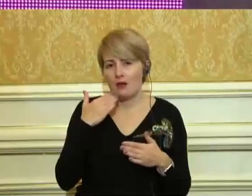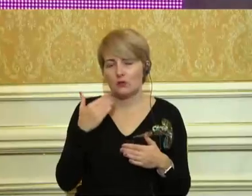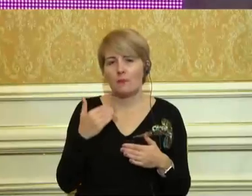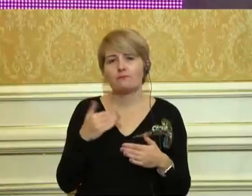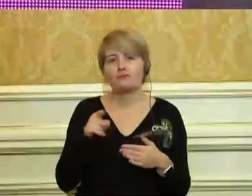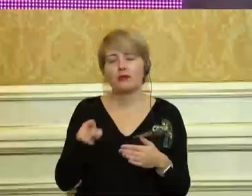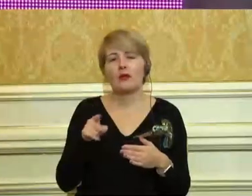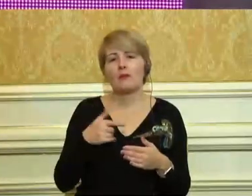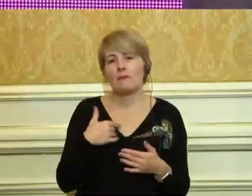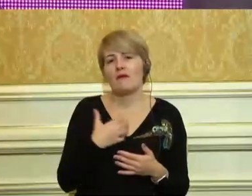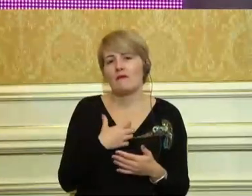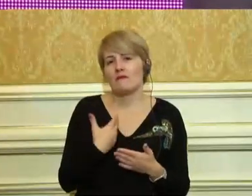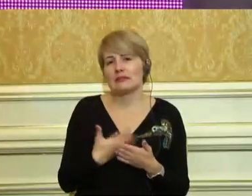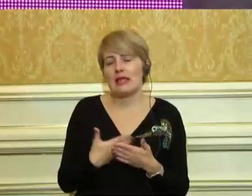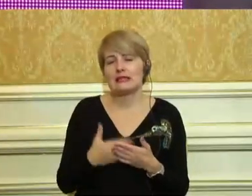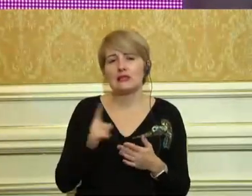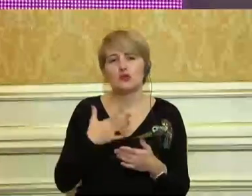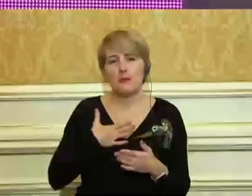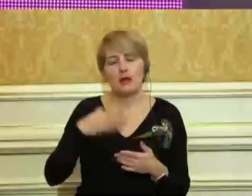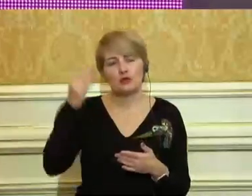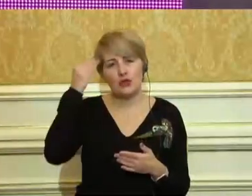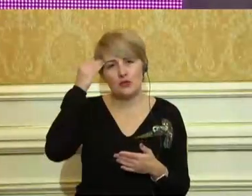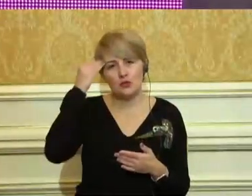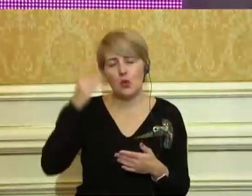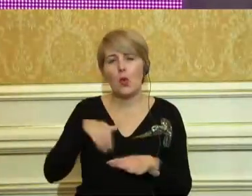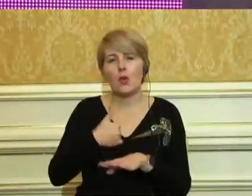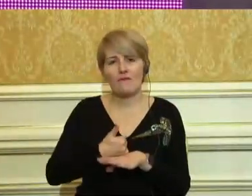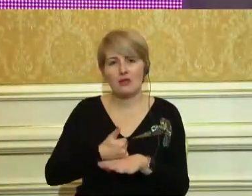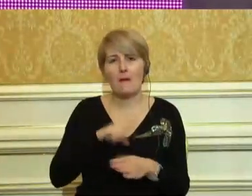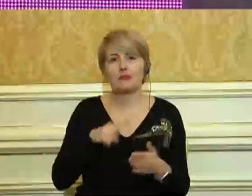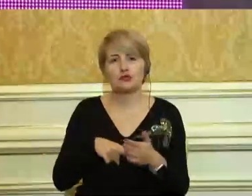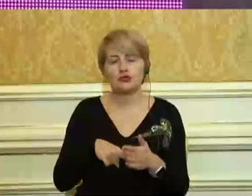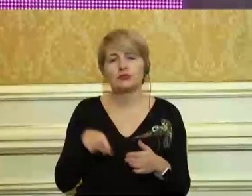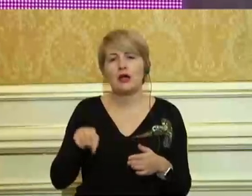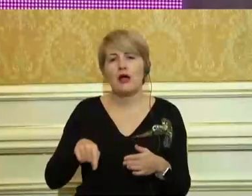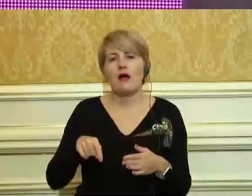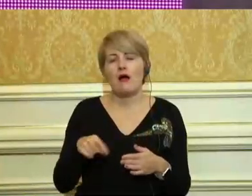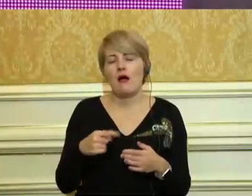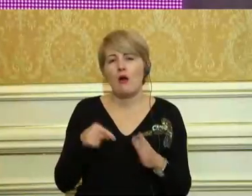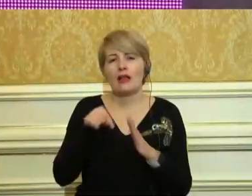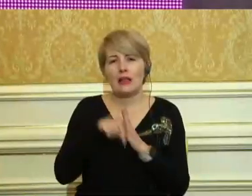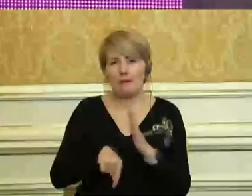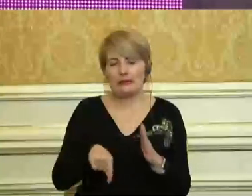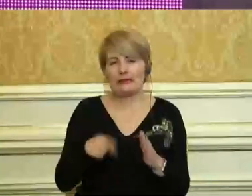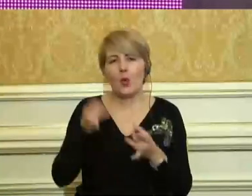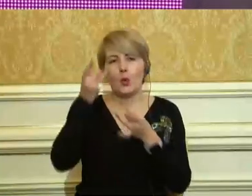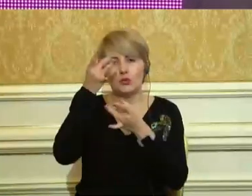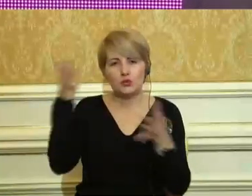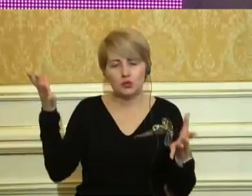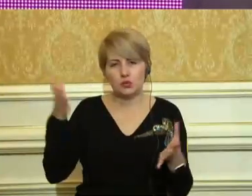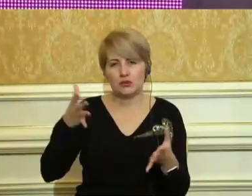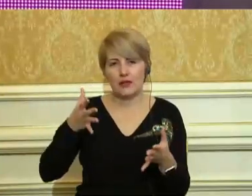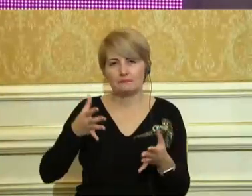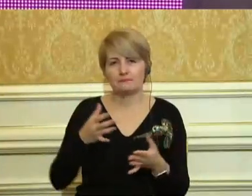not, but the reasons are so diverse. And the main idea, the main reason is very deep in the deeper things. It's